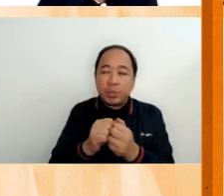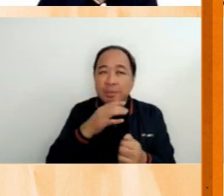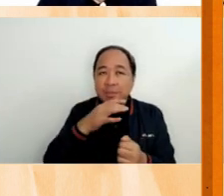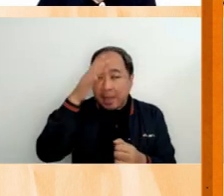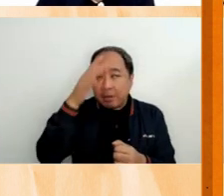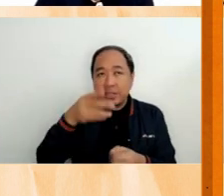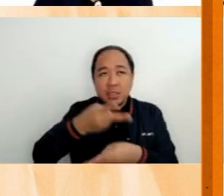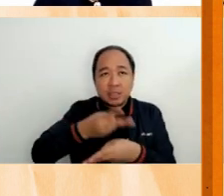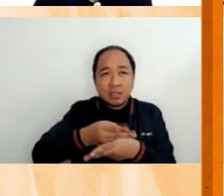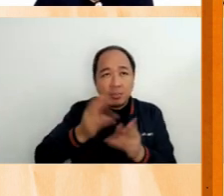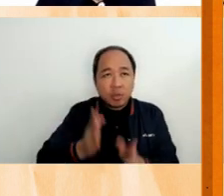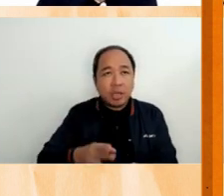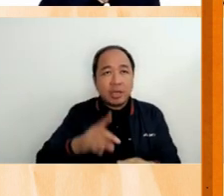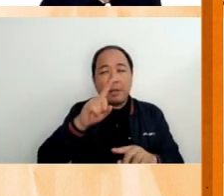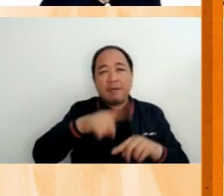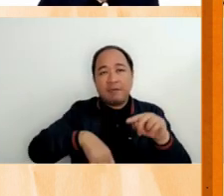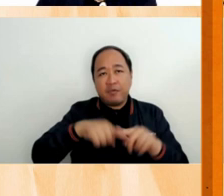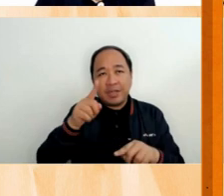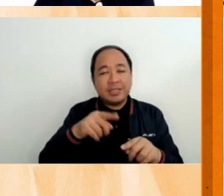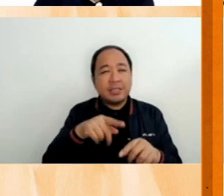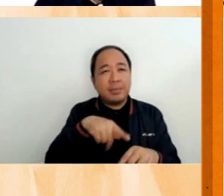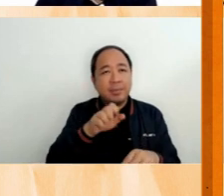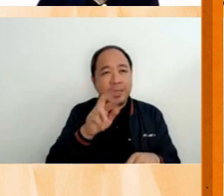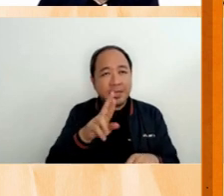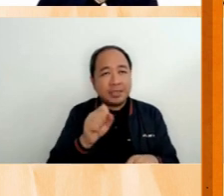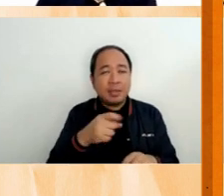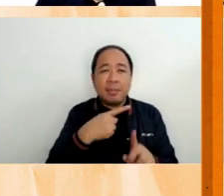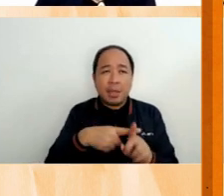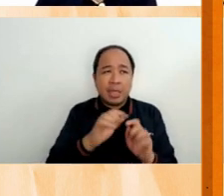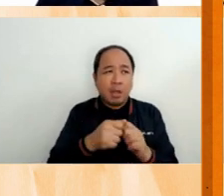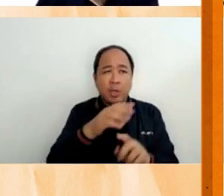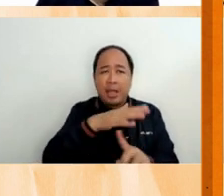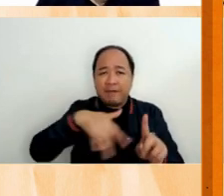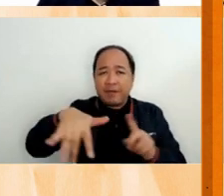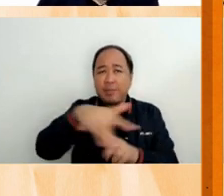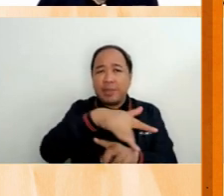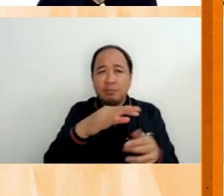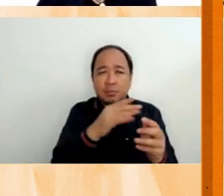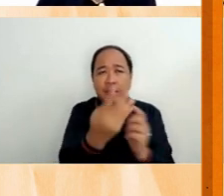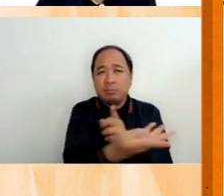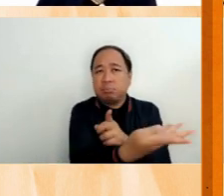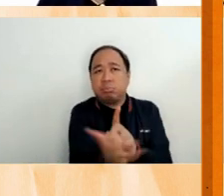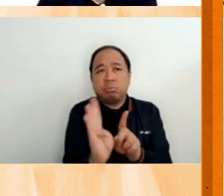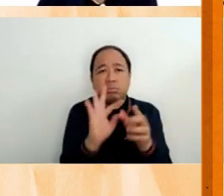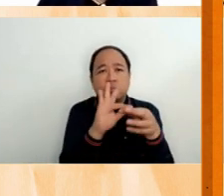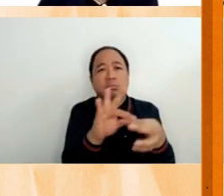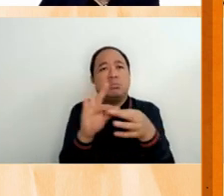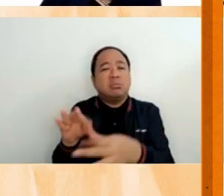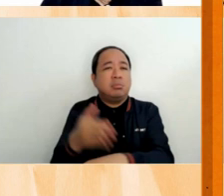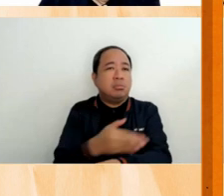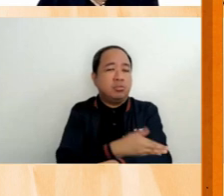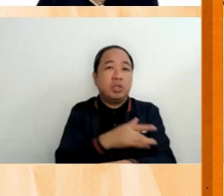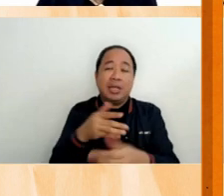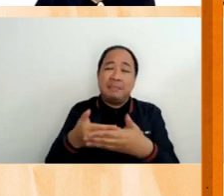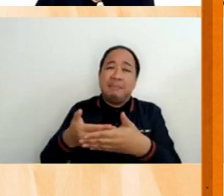prevent difficulties, no, from affecting them and their mental health. Social connectedness is also important for our health.